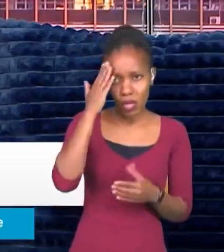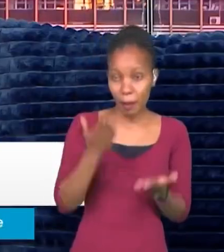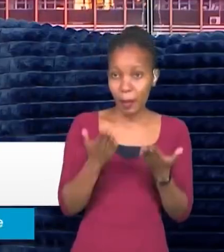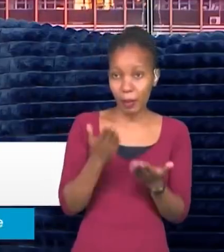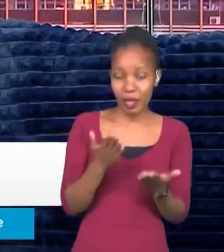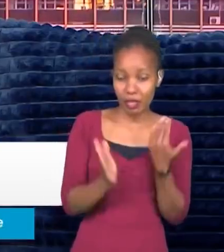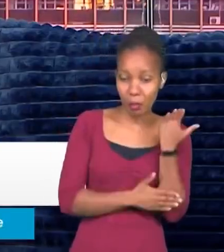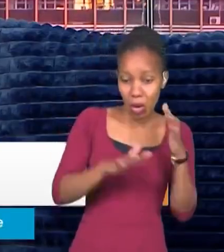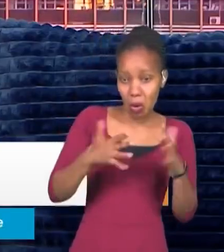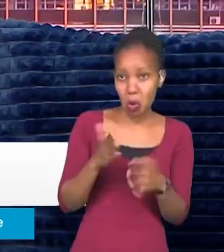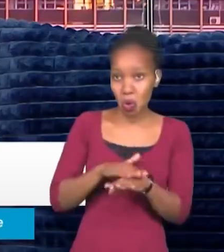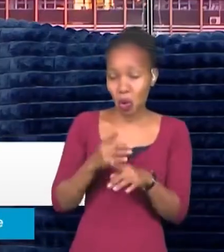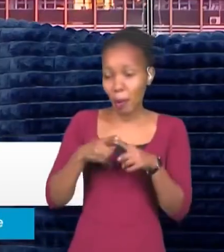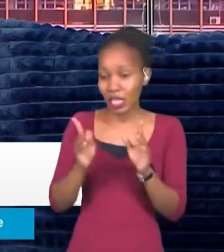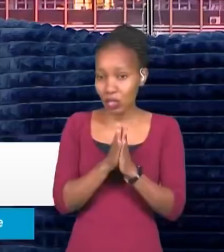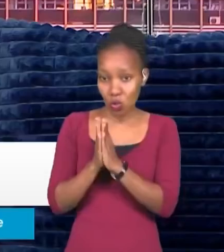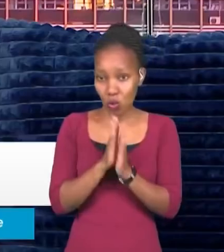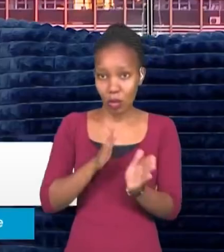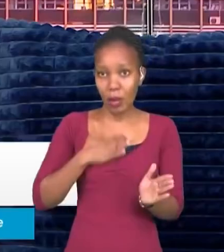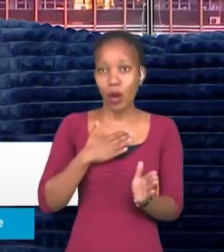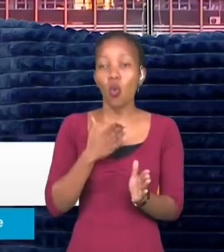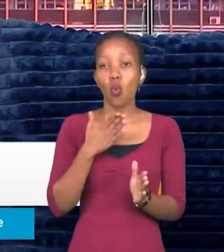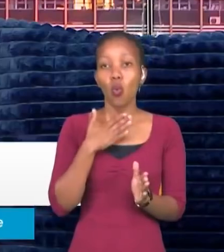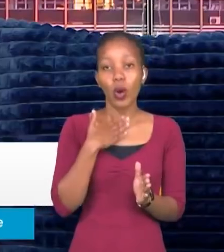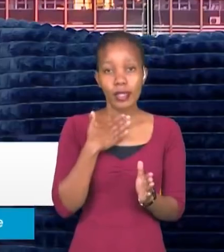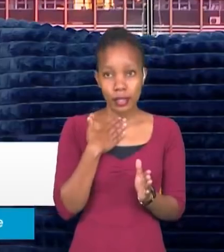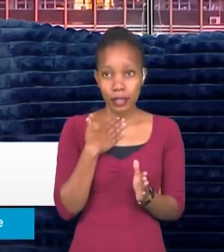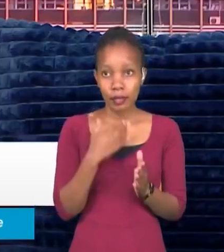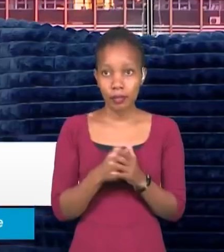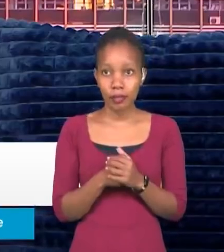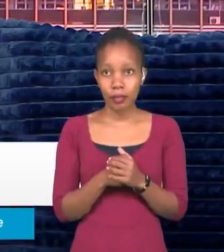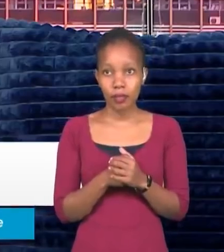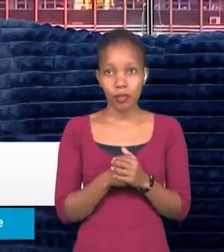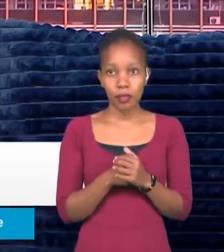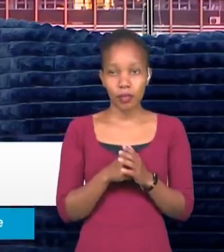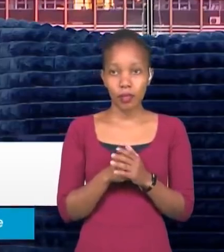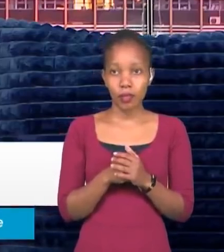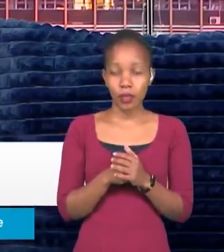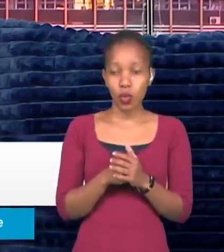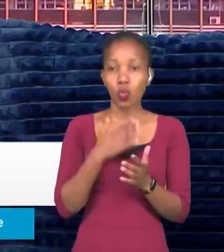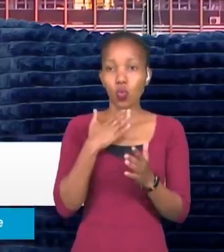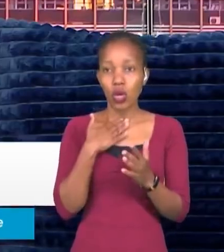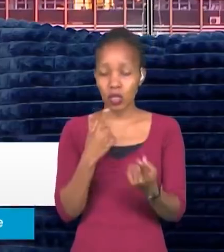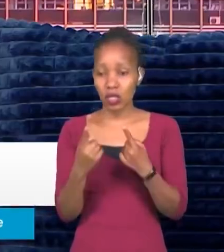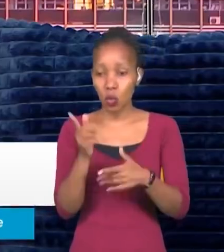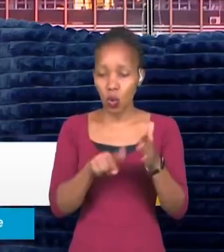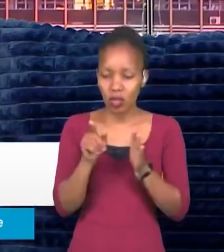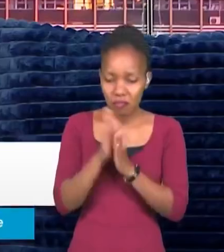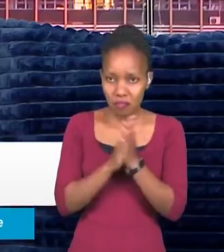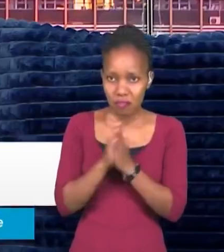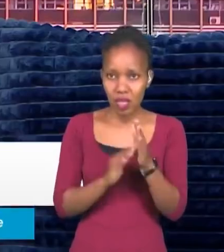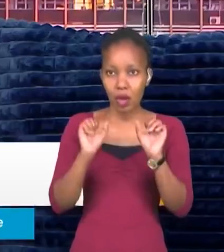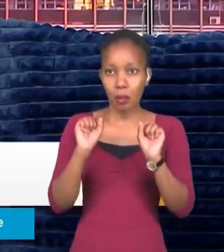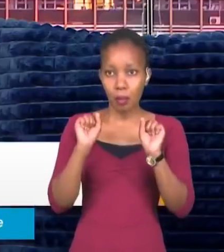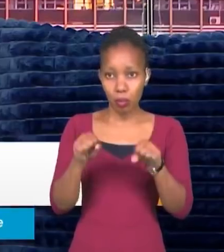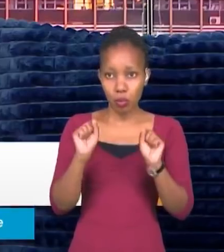fortunate or unfortunate that it's my story, but I want to take that fueled me. I want to take that as a drive to be able to just